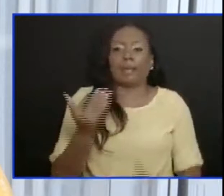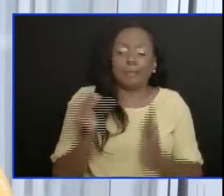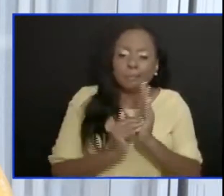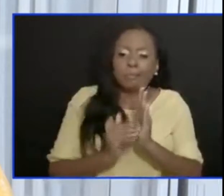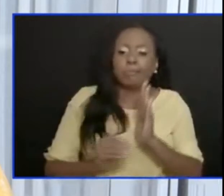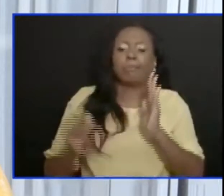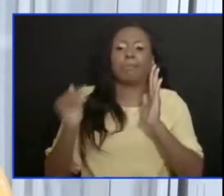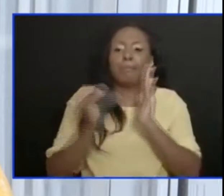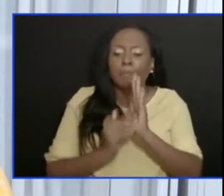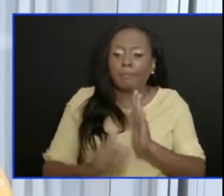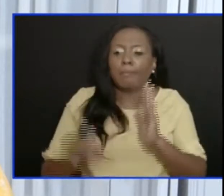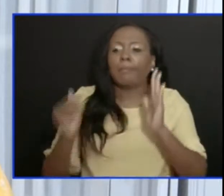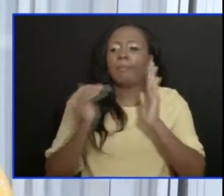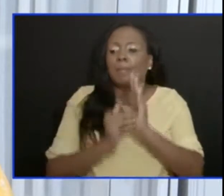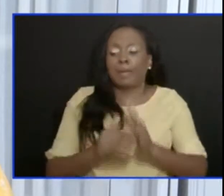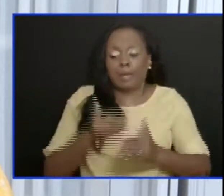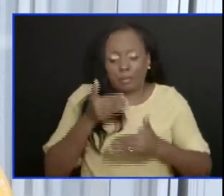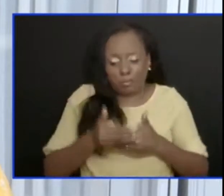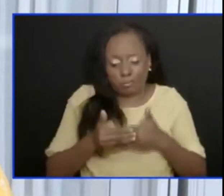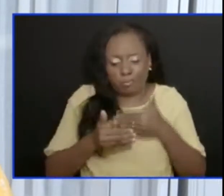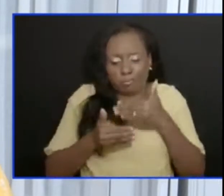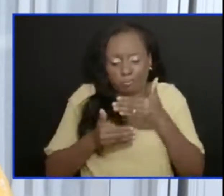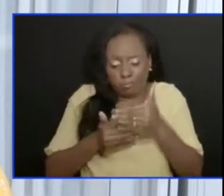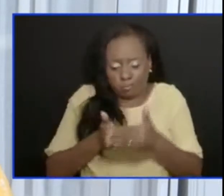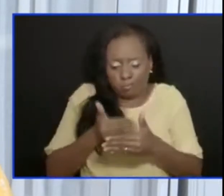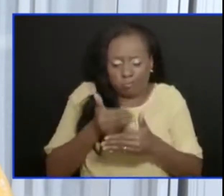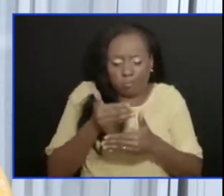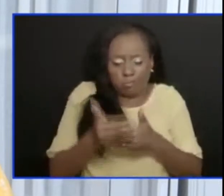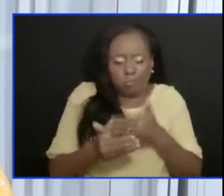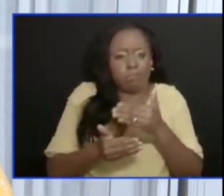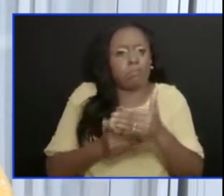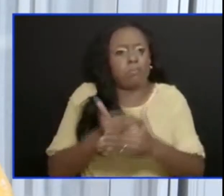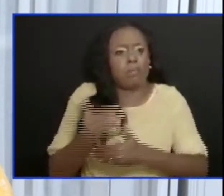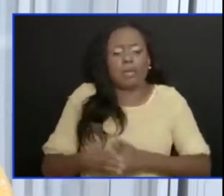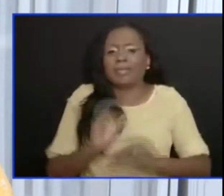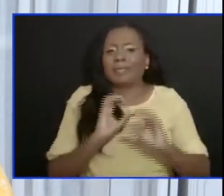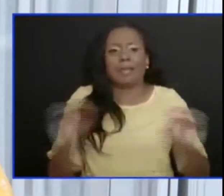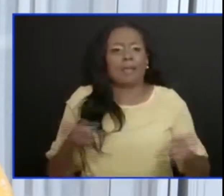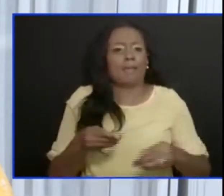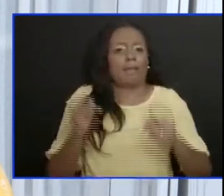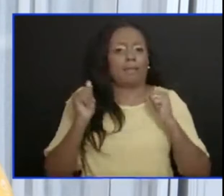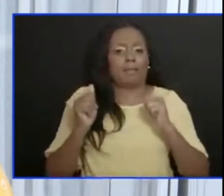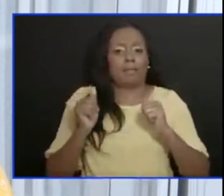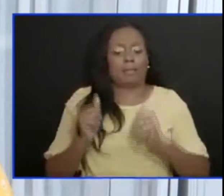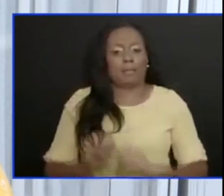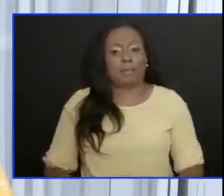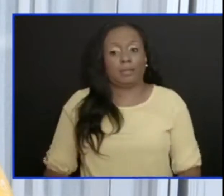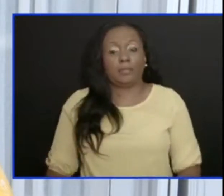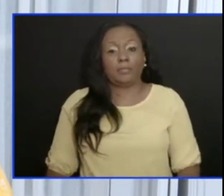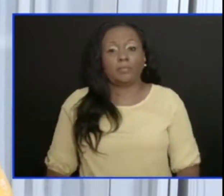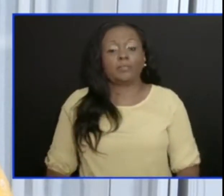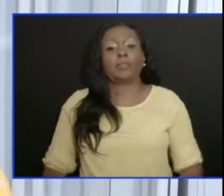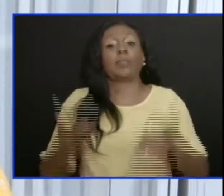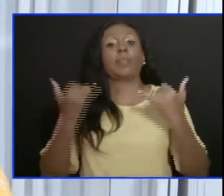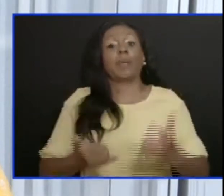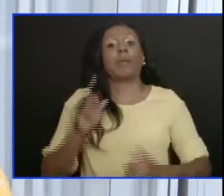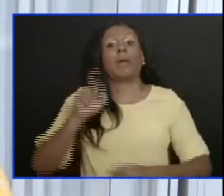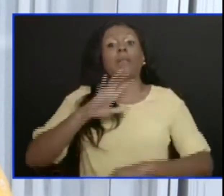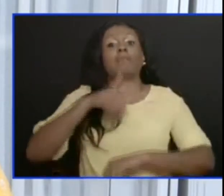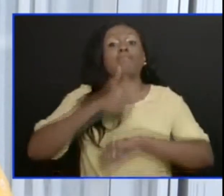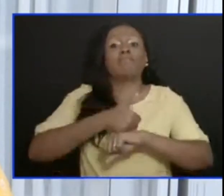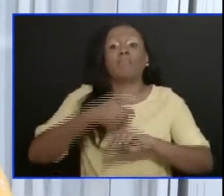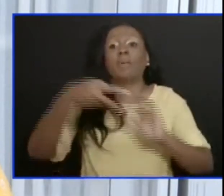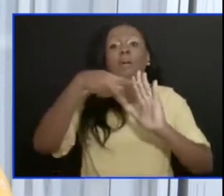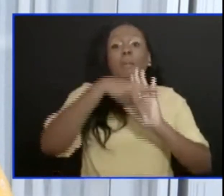is a marathon and not a sprint. We therefore have to formulate policies, protocols,